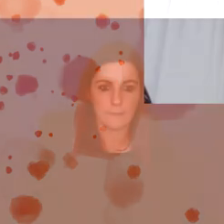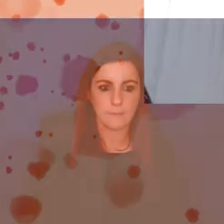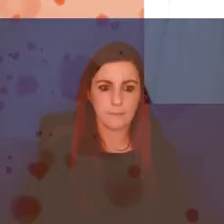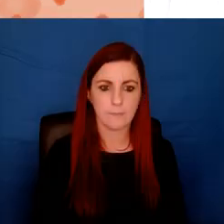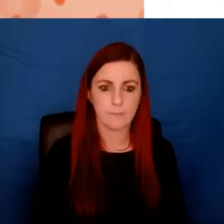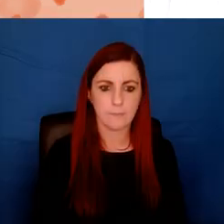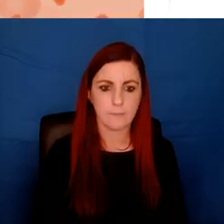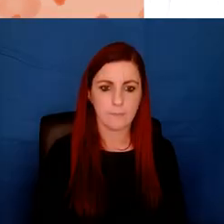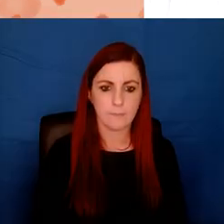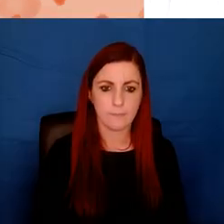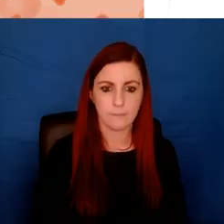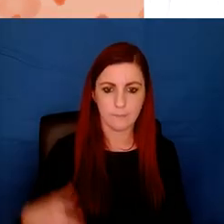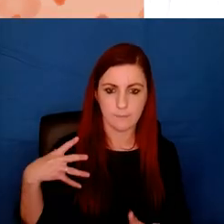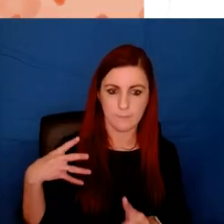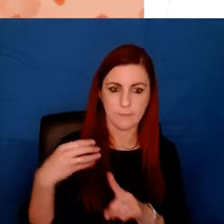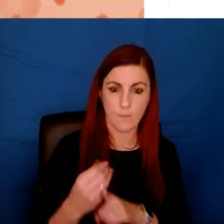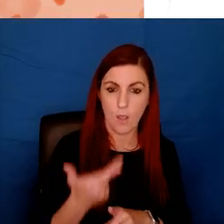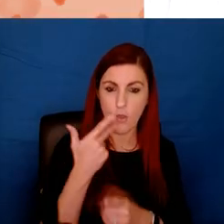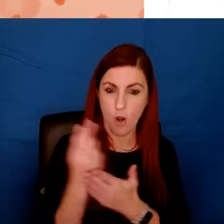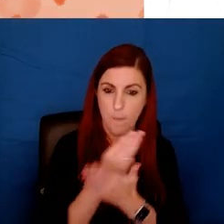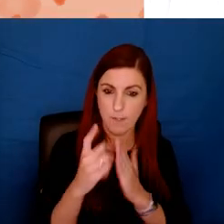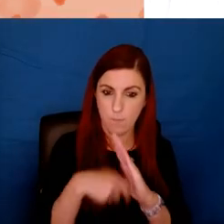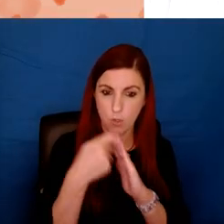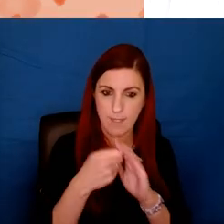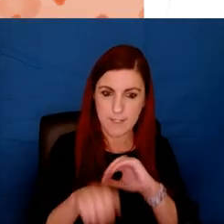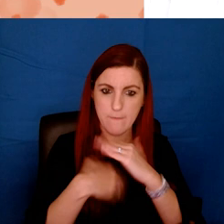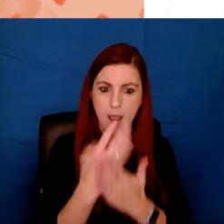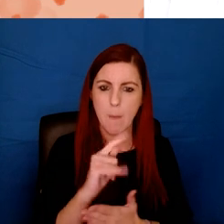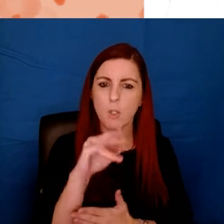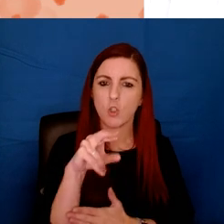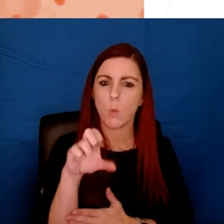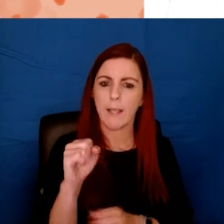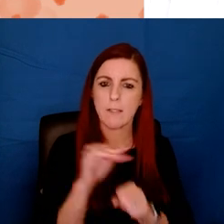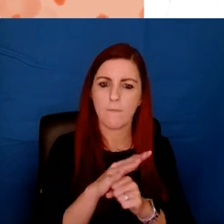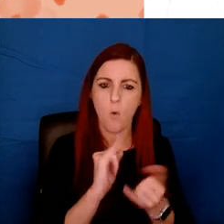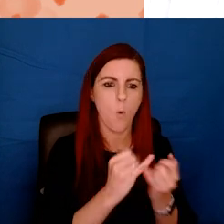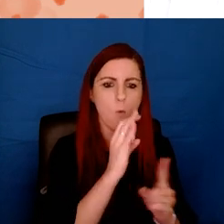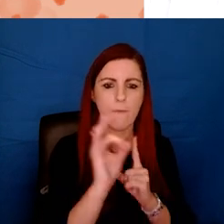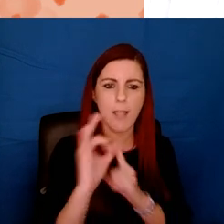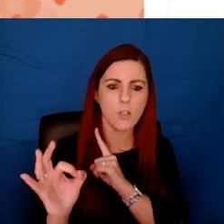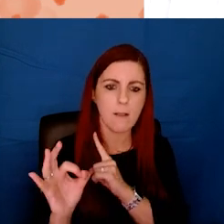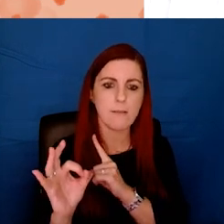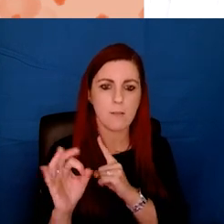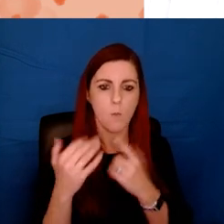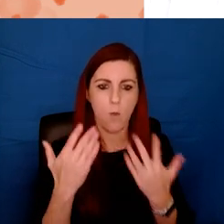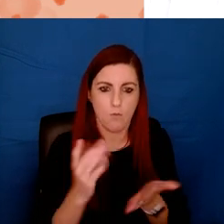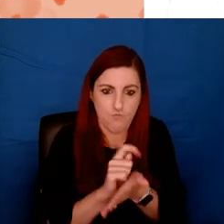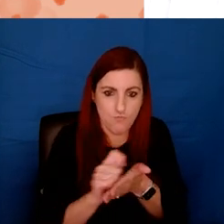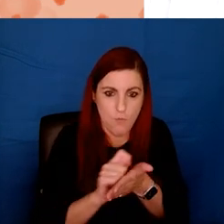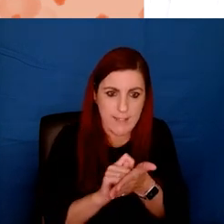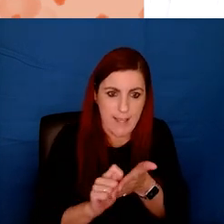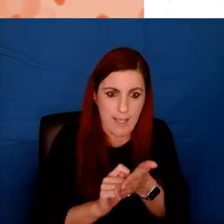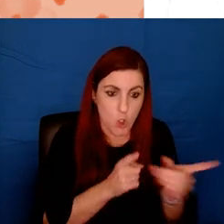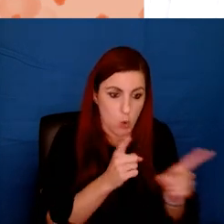So that's kind of a third part of our project, is to develop toolkits for professionals. So we're literally writing sort of do's and don'ts across